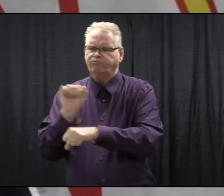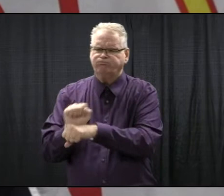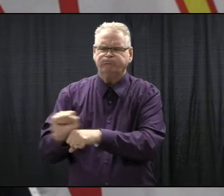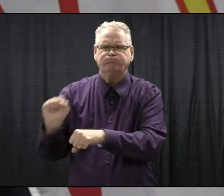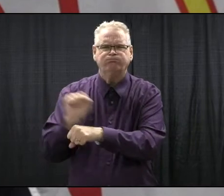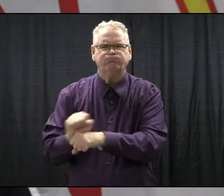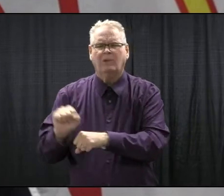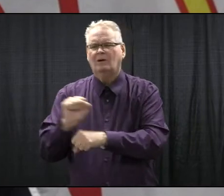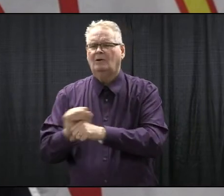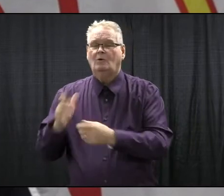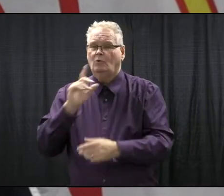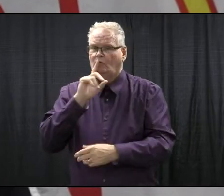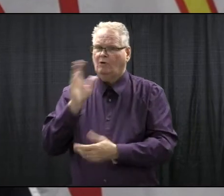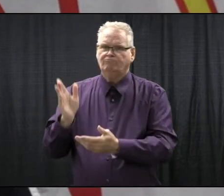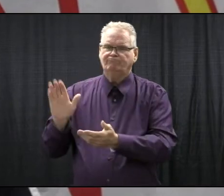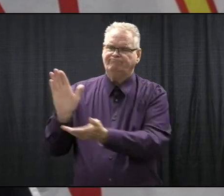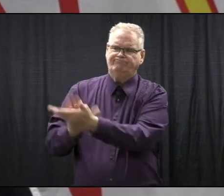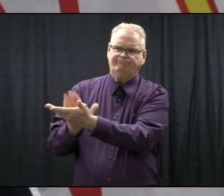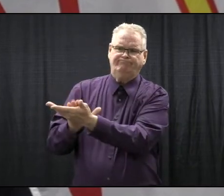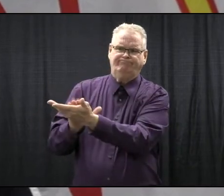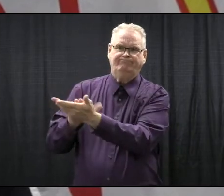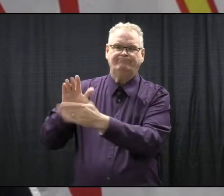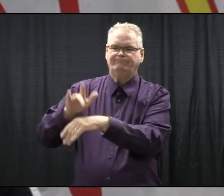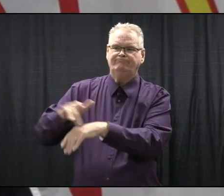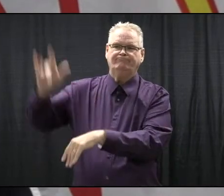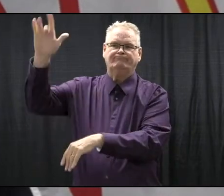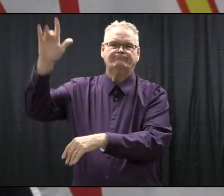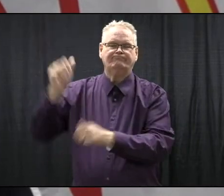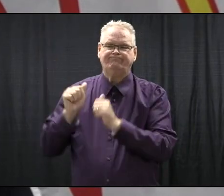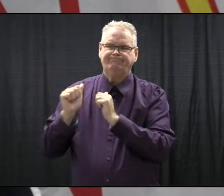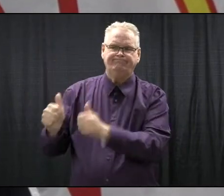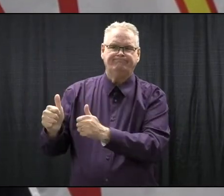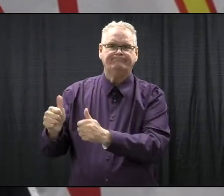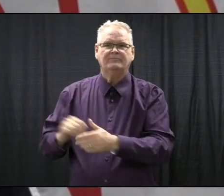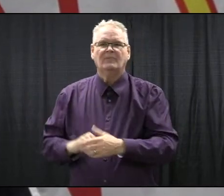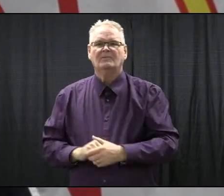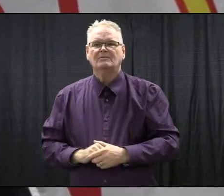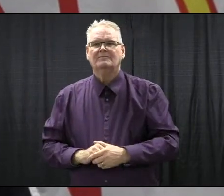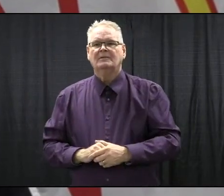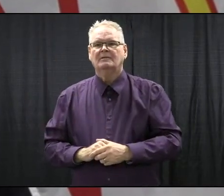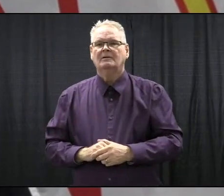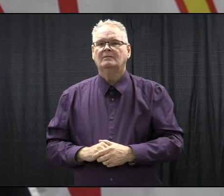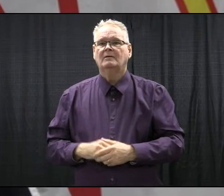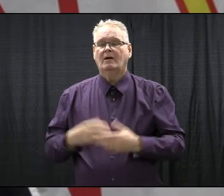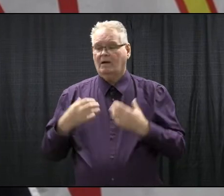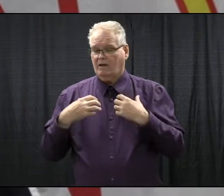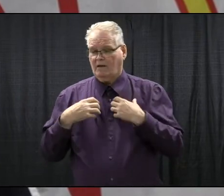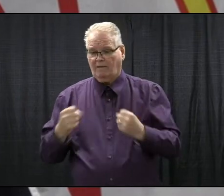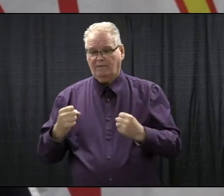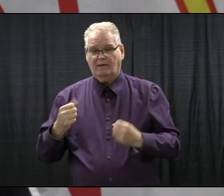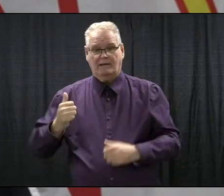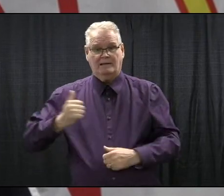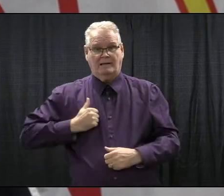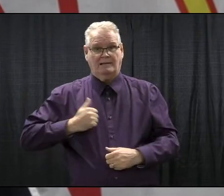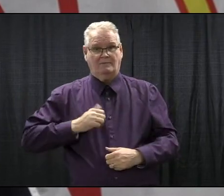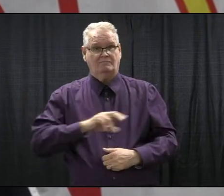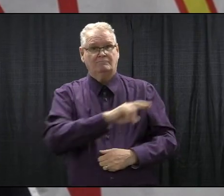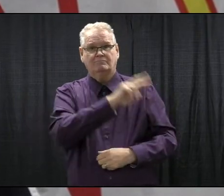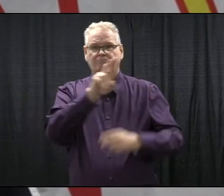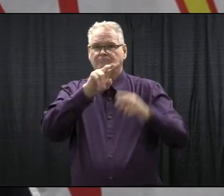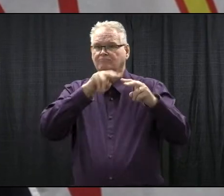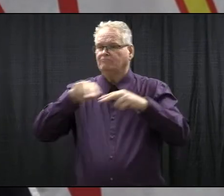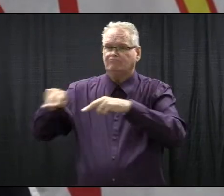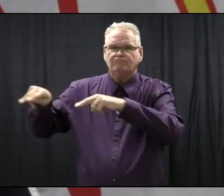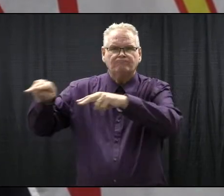closely with the Public Health Agency of Canada, who have been managing the ships as they arrive in the province and will continue this work with the remaining